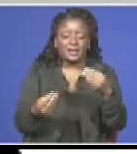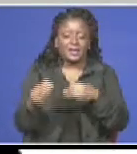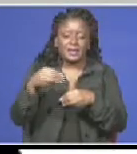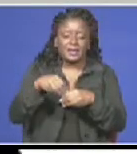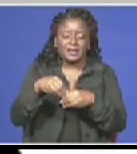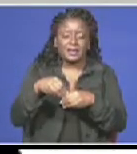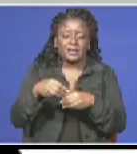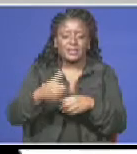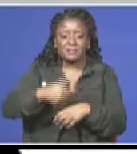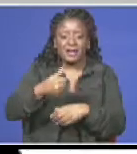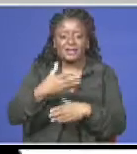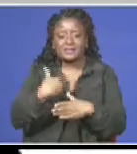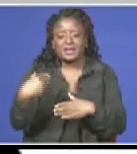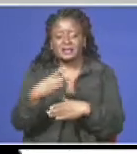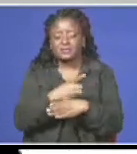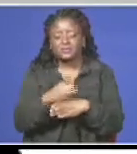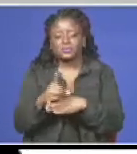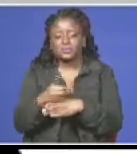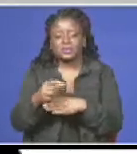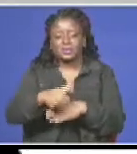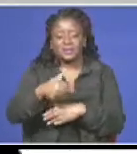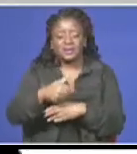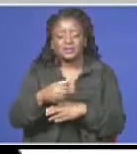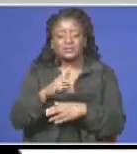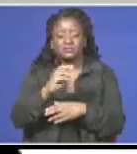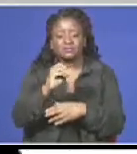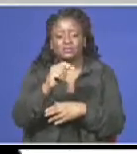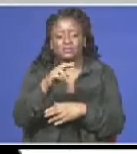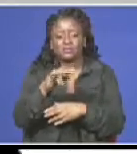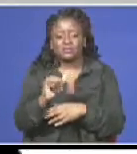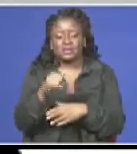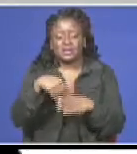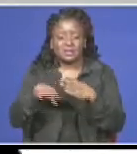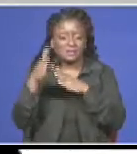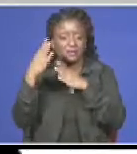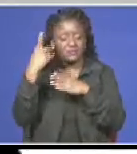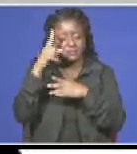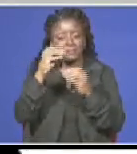distributing the bags. Rotary has been in the Bahamas for more than 50 years now,